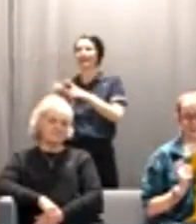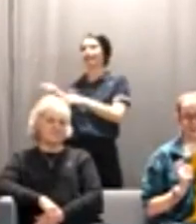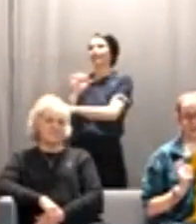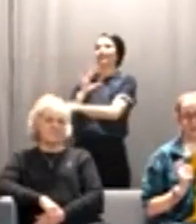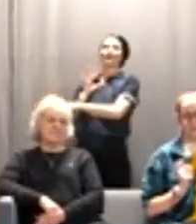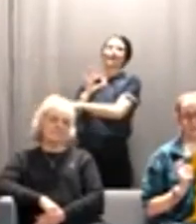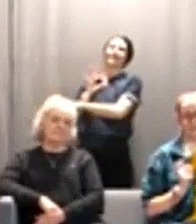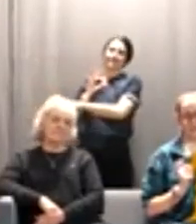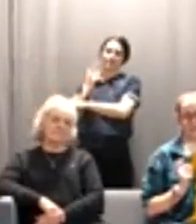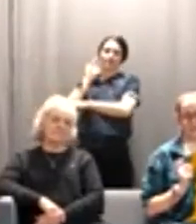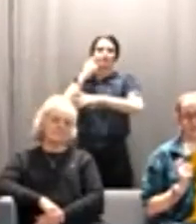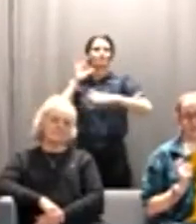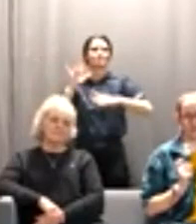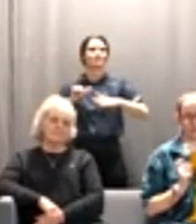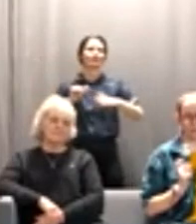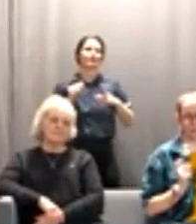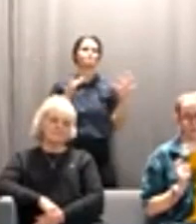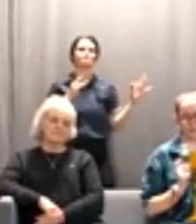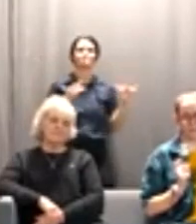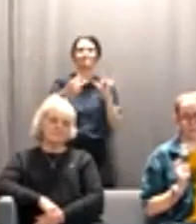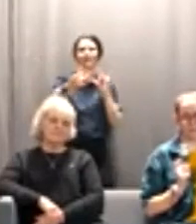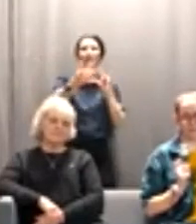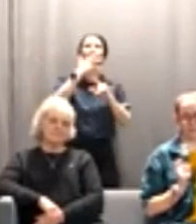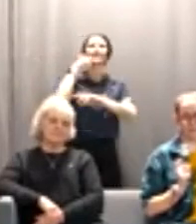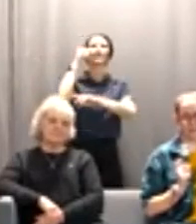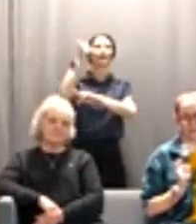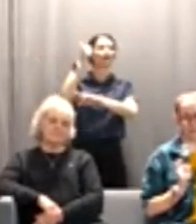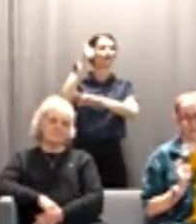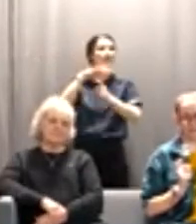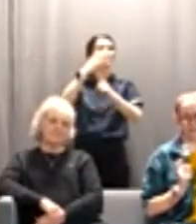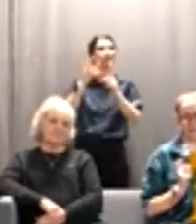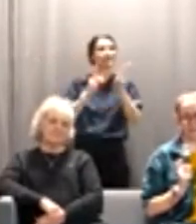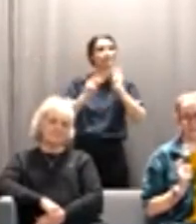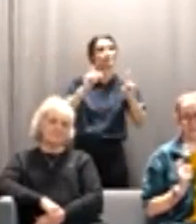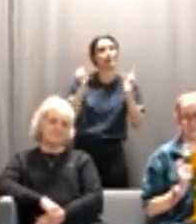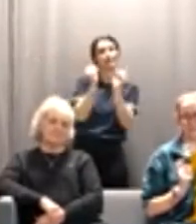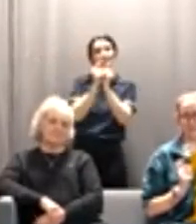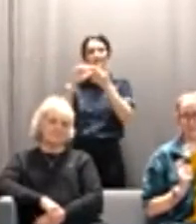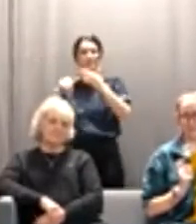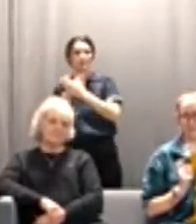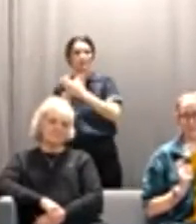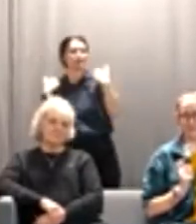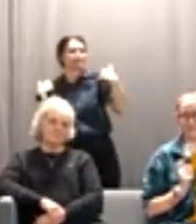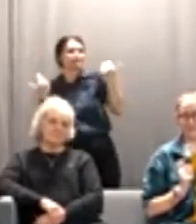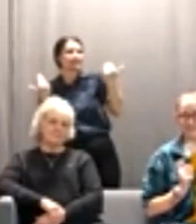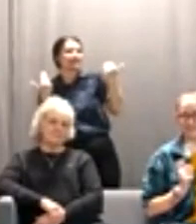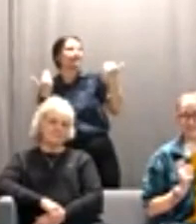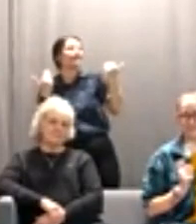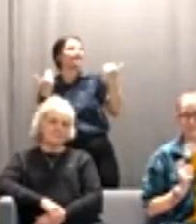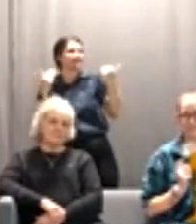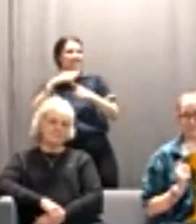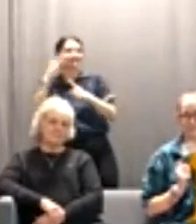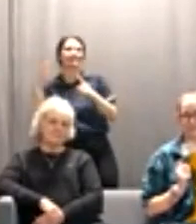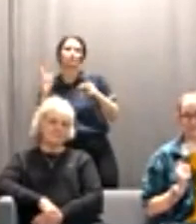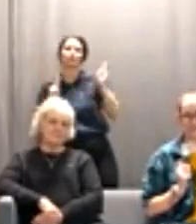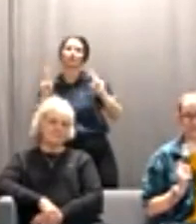that flow of older queer people meeting younger queer people is so important and